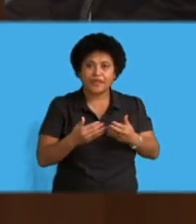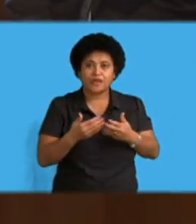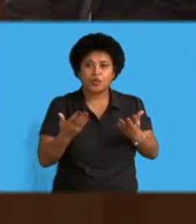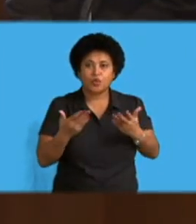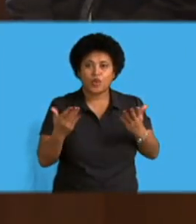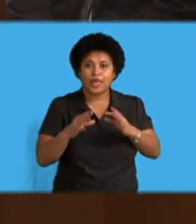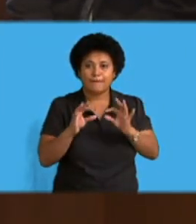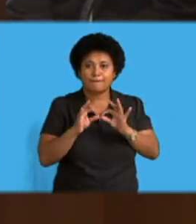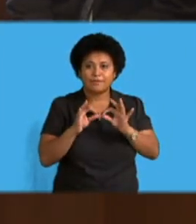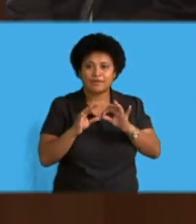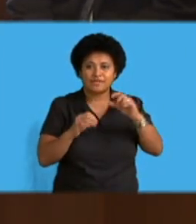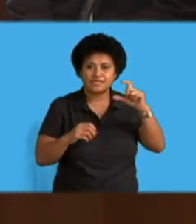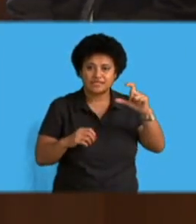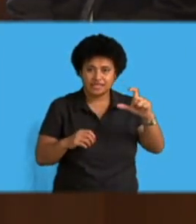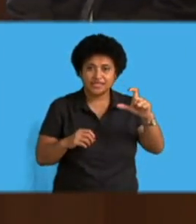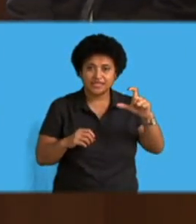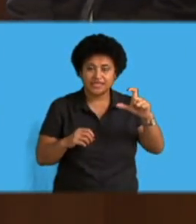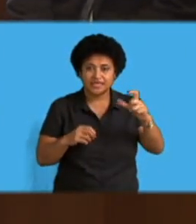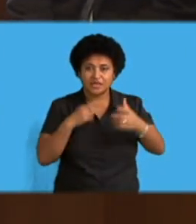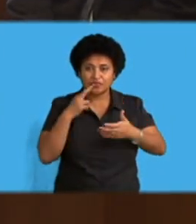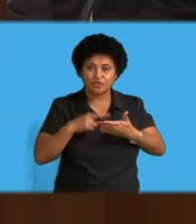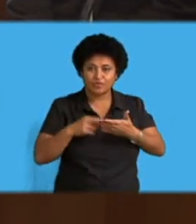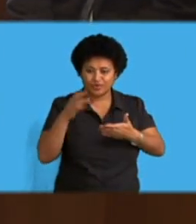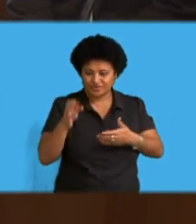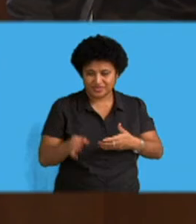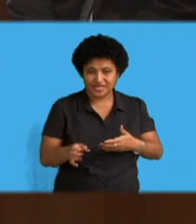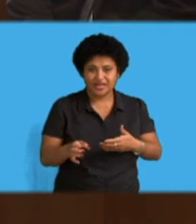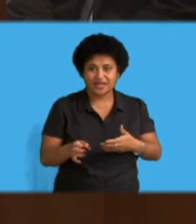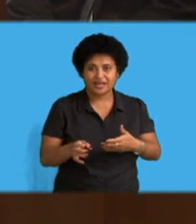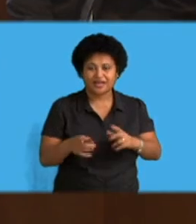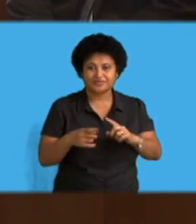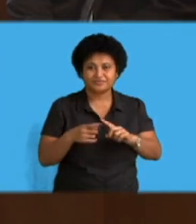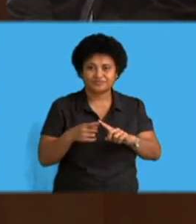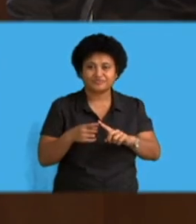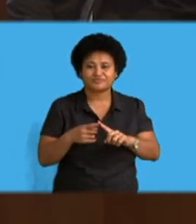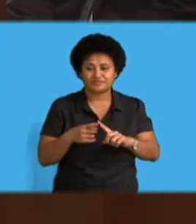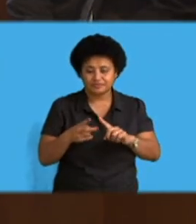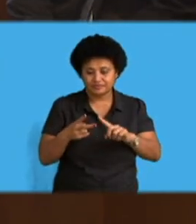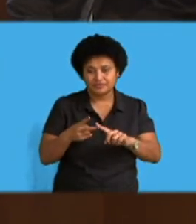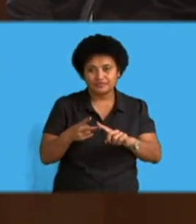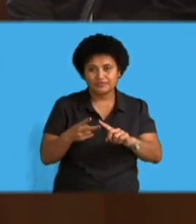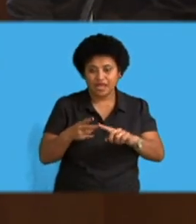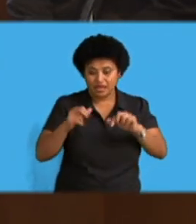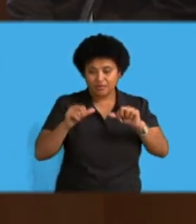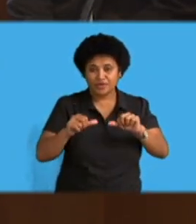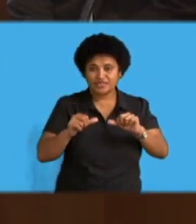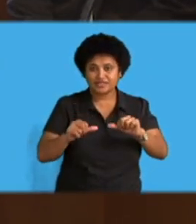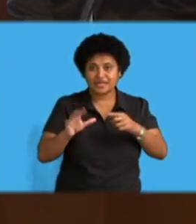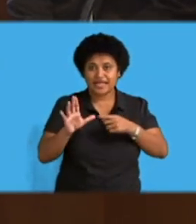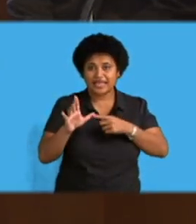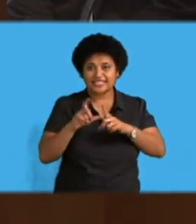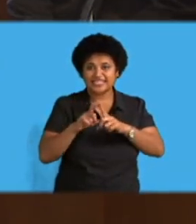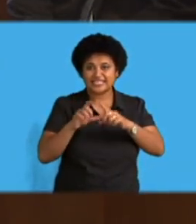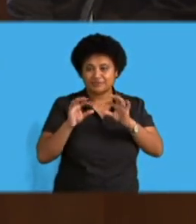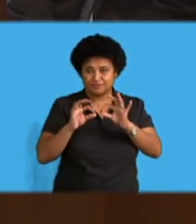Corporation journalist Zainab Badawi. Other members of the panel included the ADB President, the Honourable